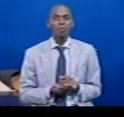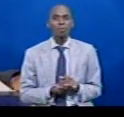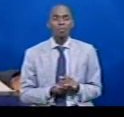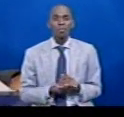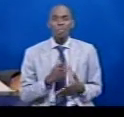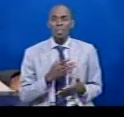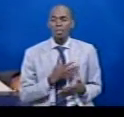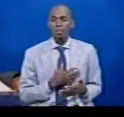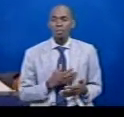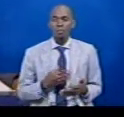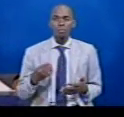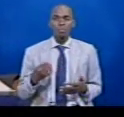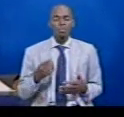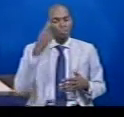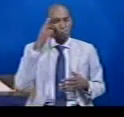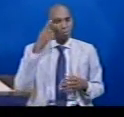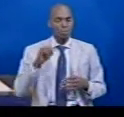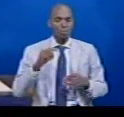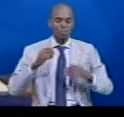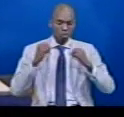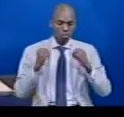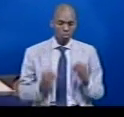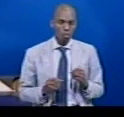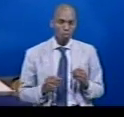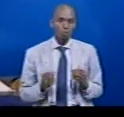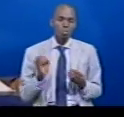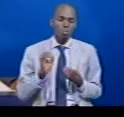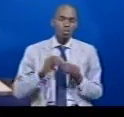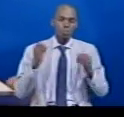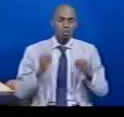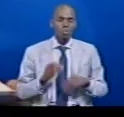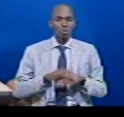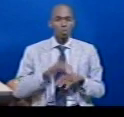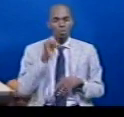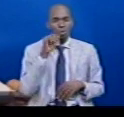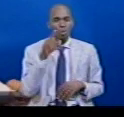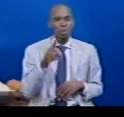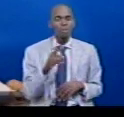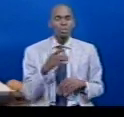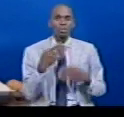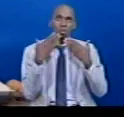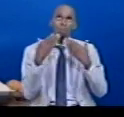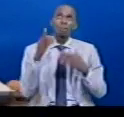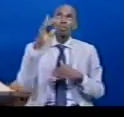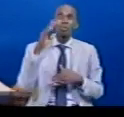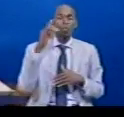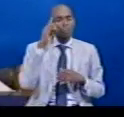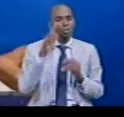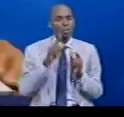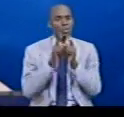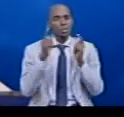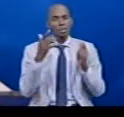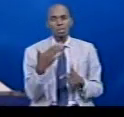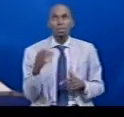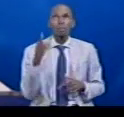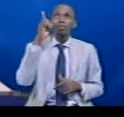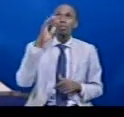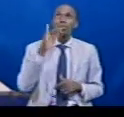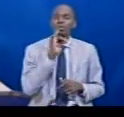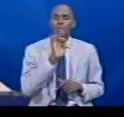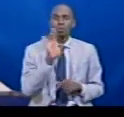for her strength. Let's worship the Lord for great things he's doing through her too.